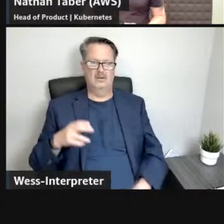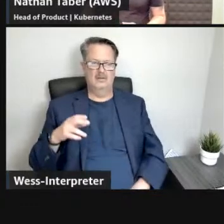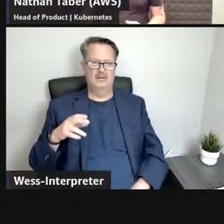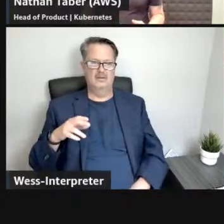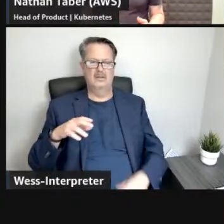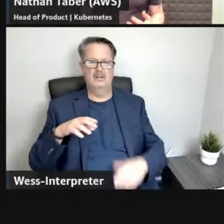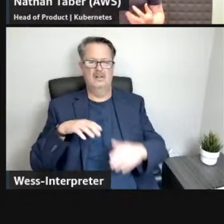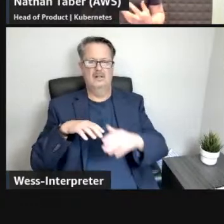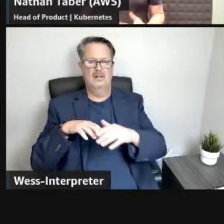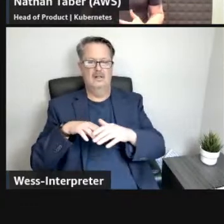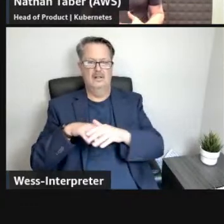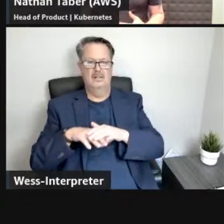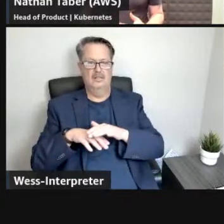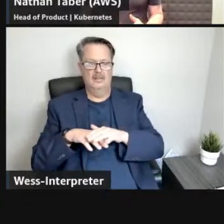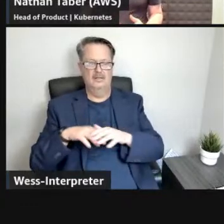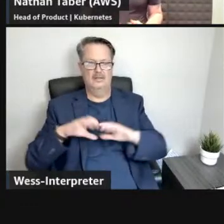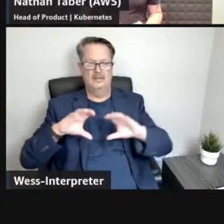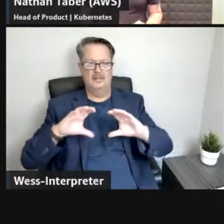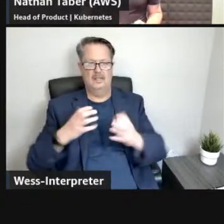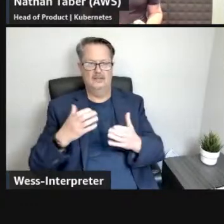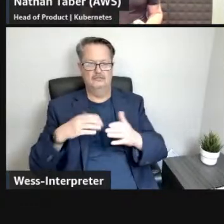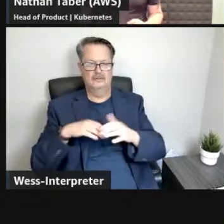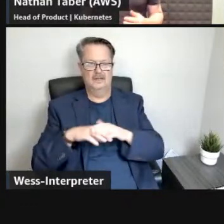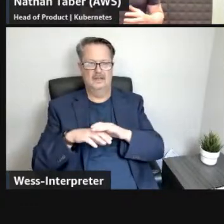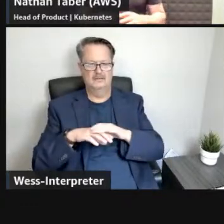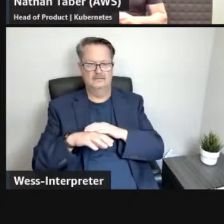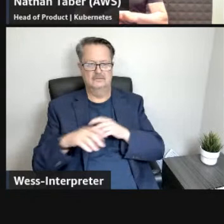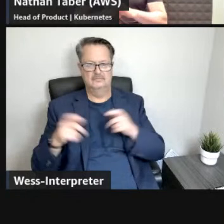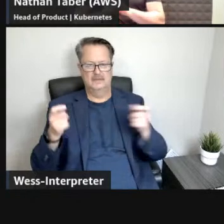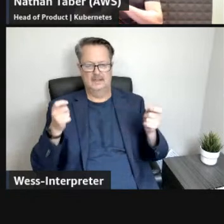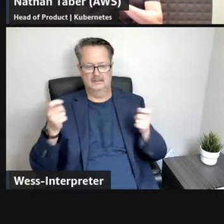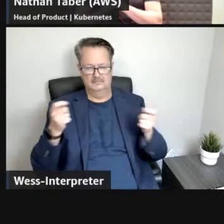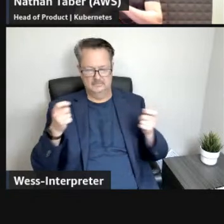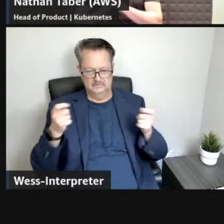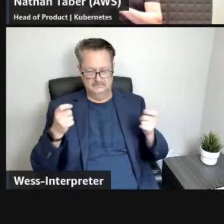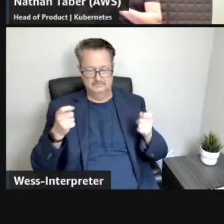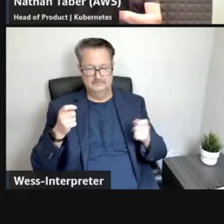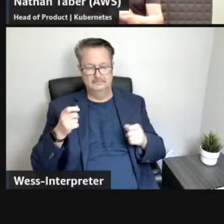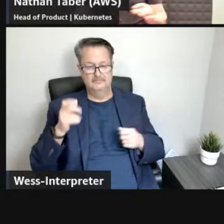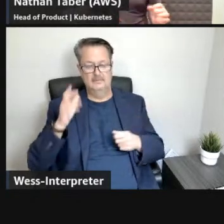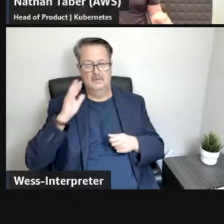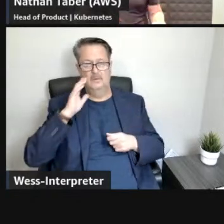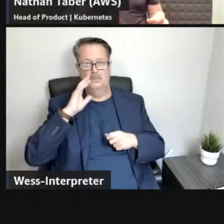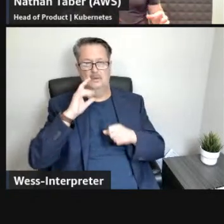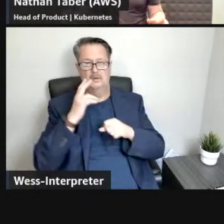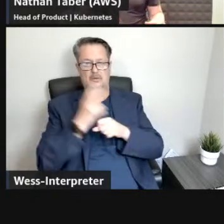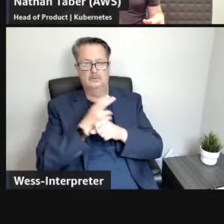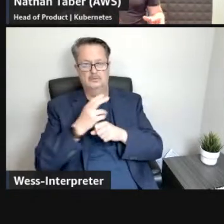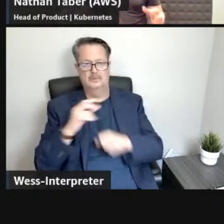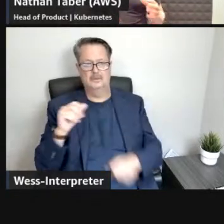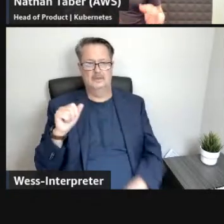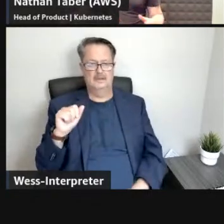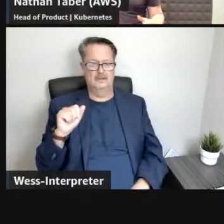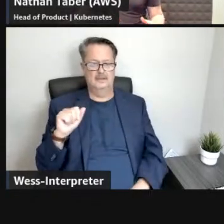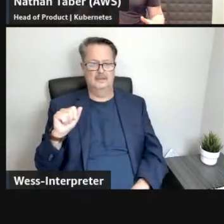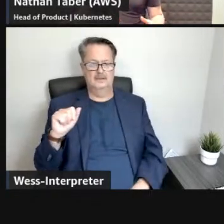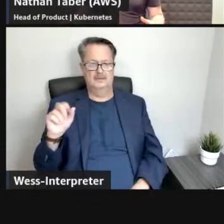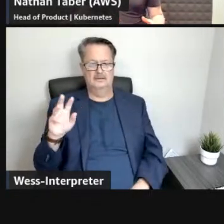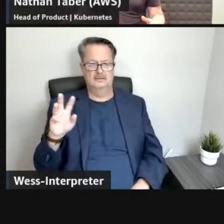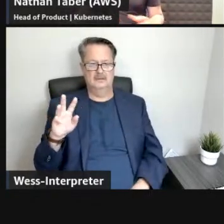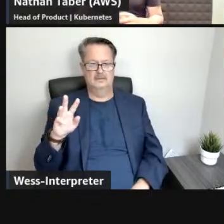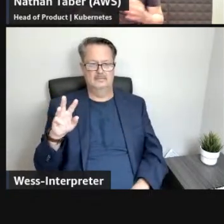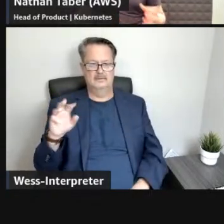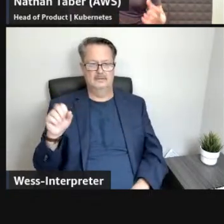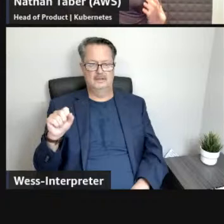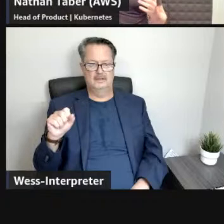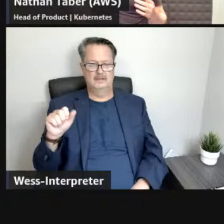management. And so what this feature is going to do is it's going to move all of the AWS auth config